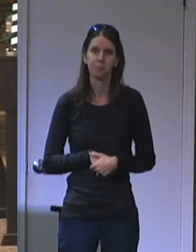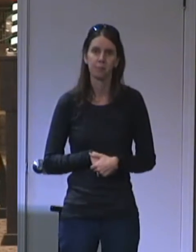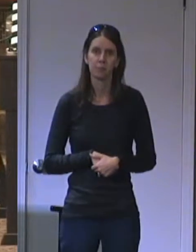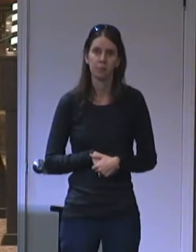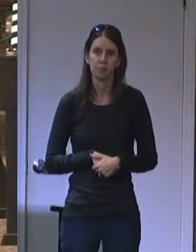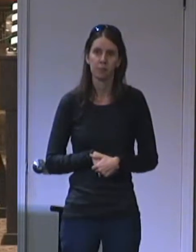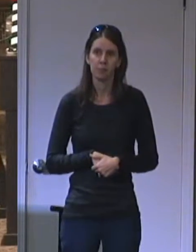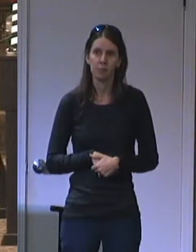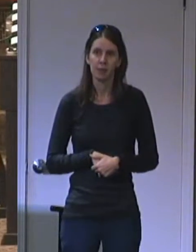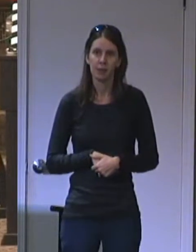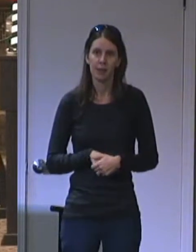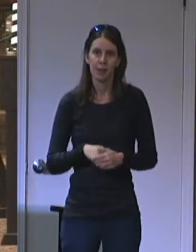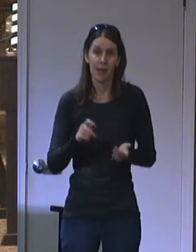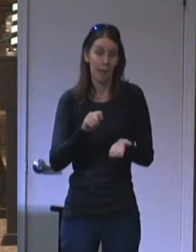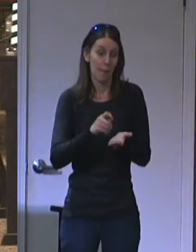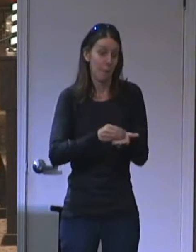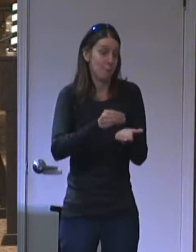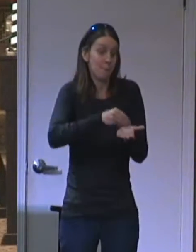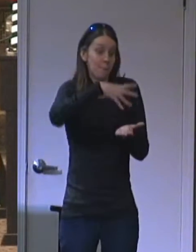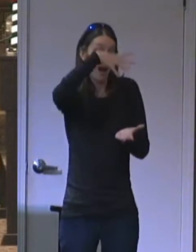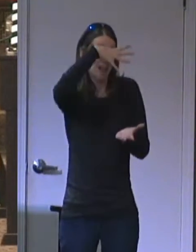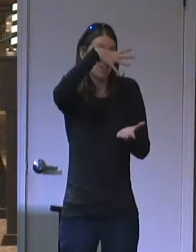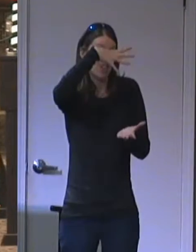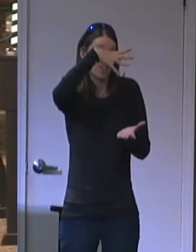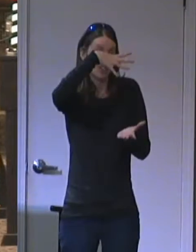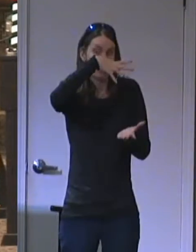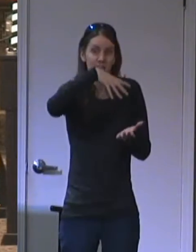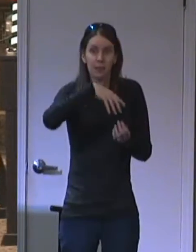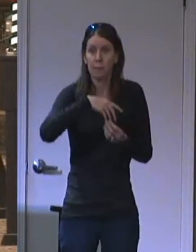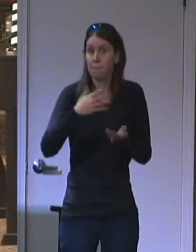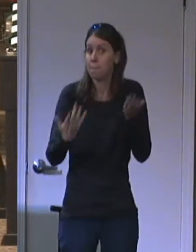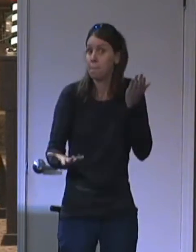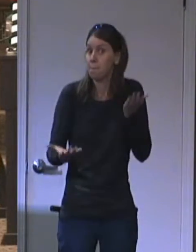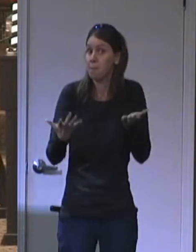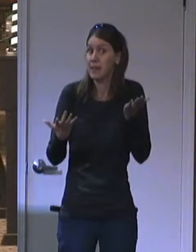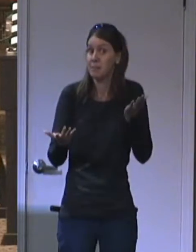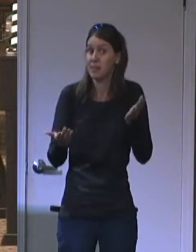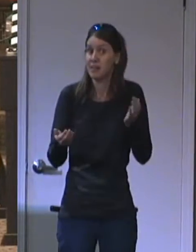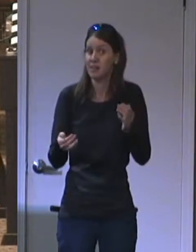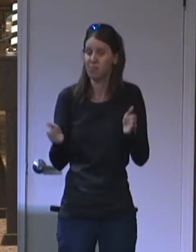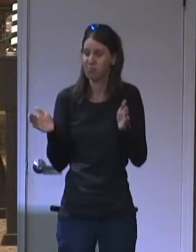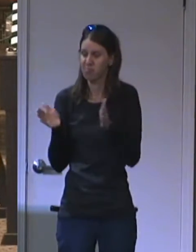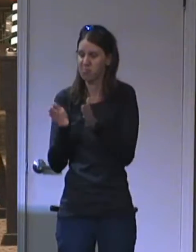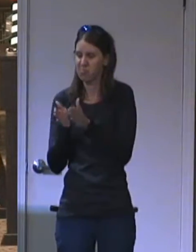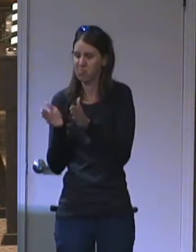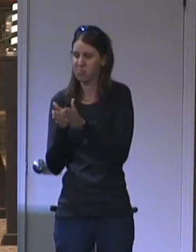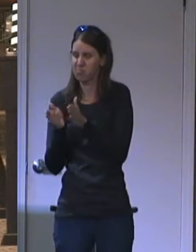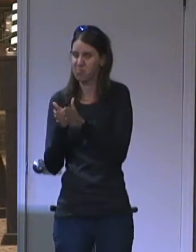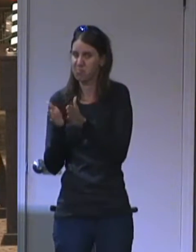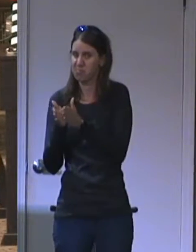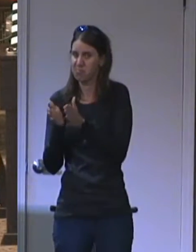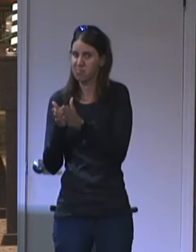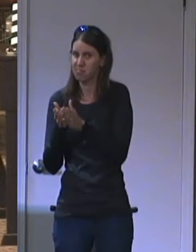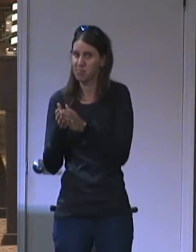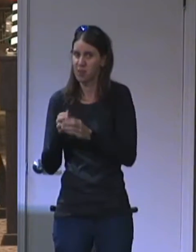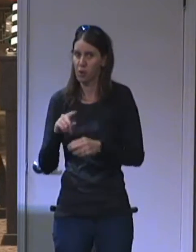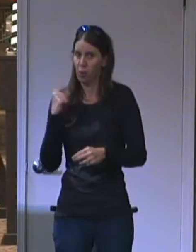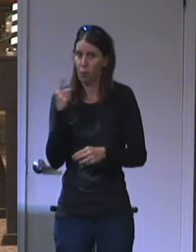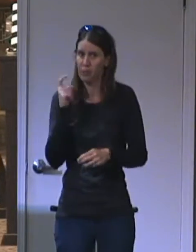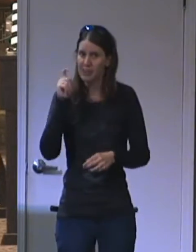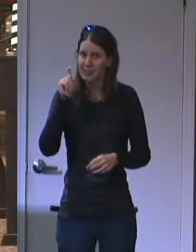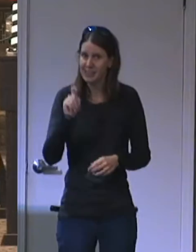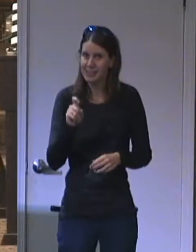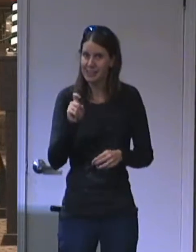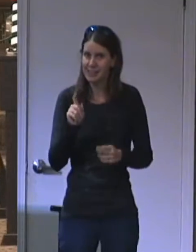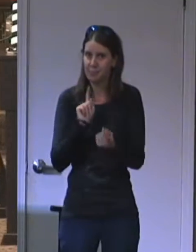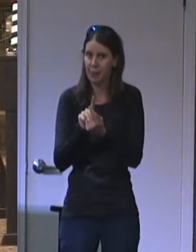have excess and abundance, or whether we have basic needs for